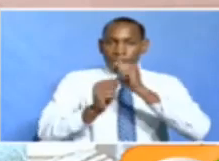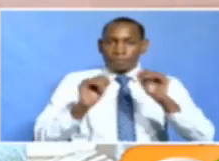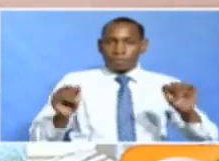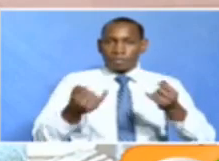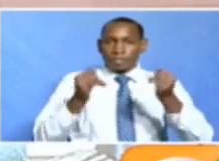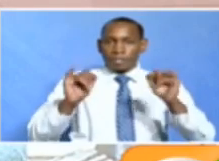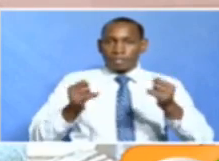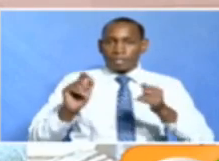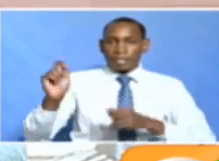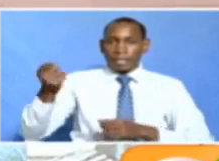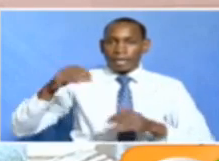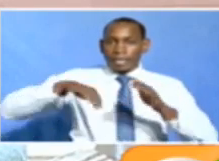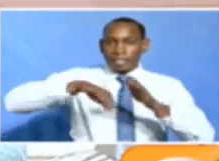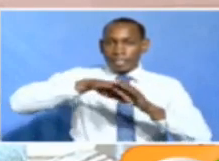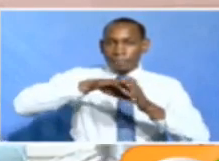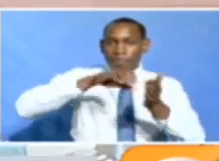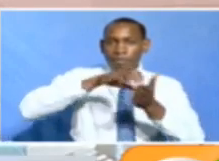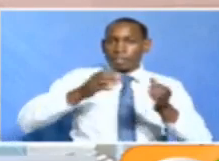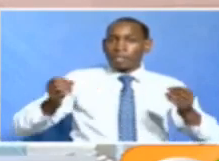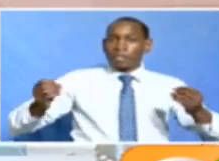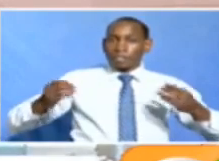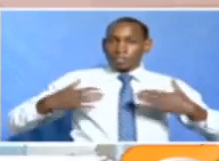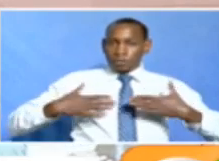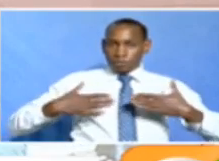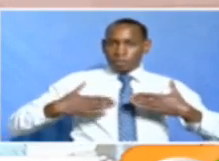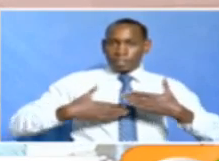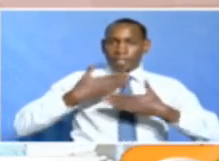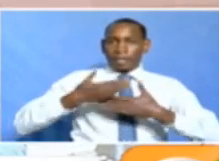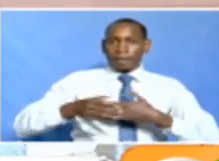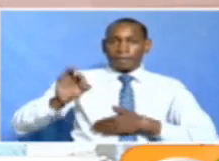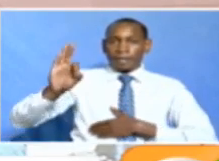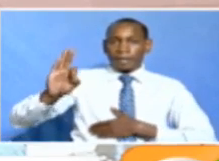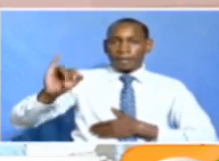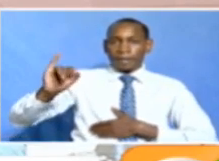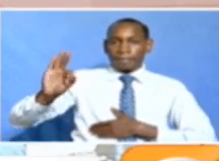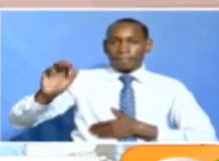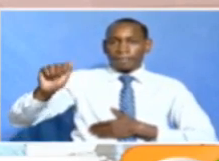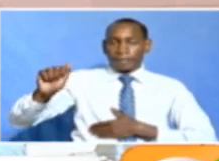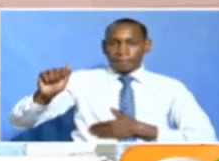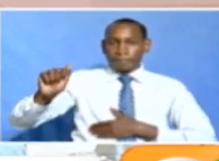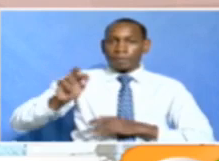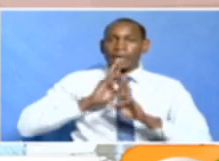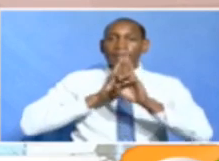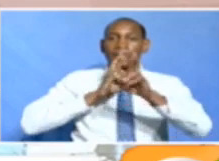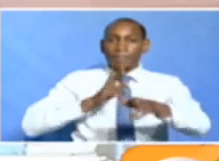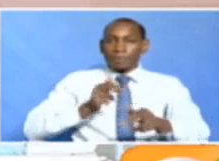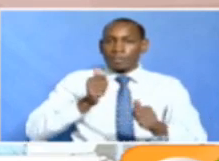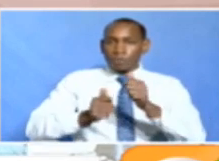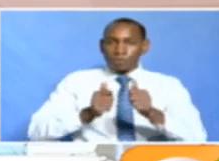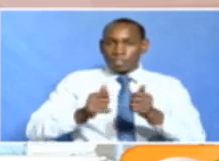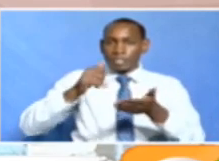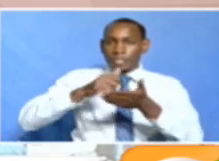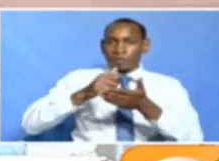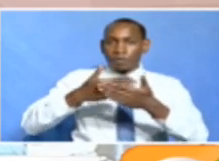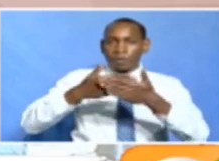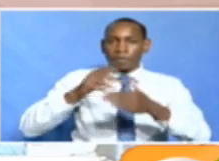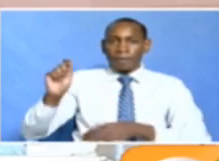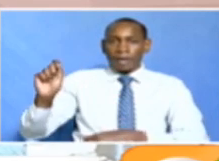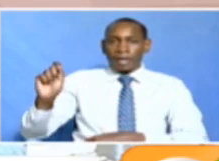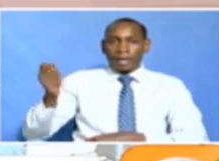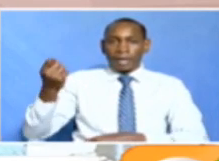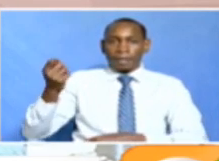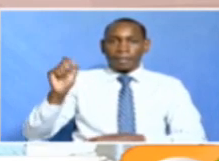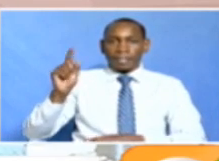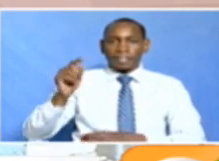The Kenya football scene is still reeling from the shock of the World Football Governing Body FIFA's preliminary report, which implicates former Harambee Stars defender George